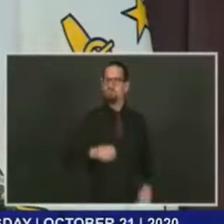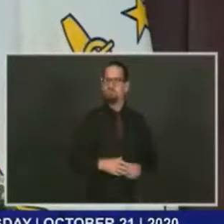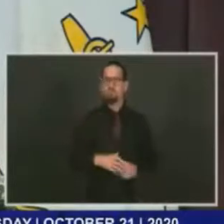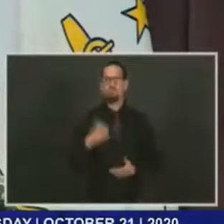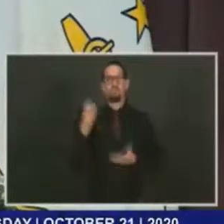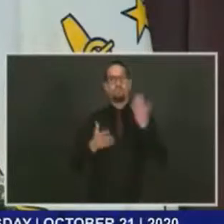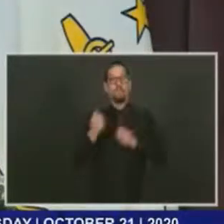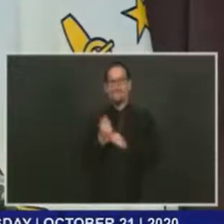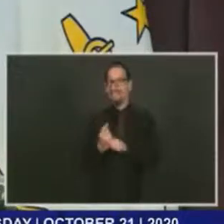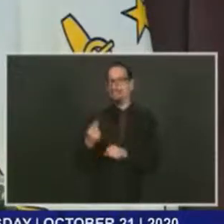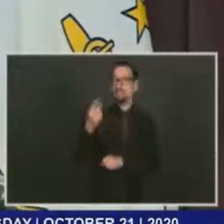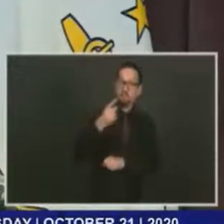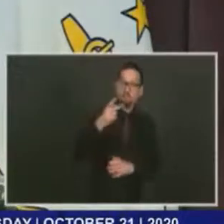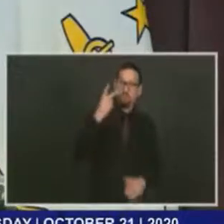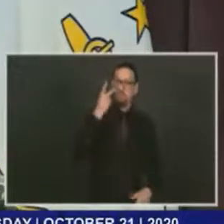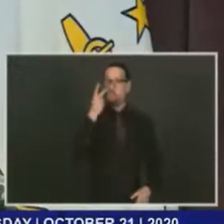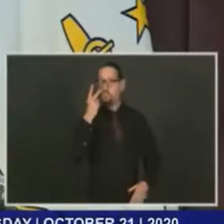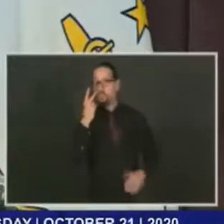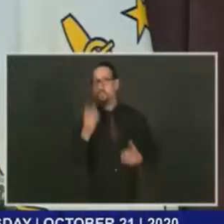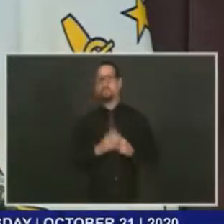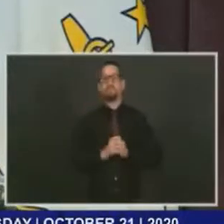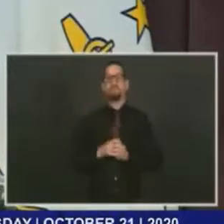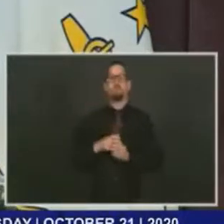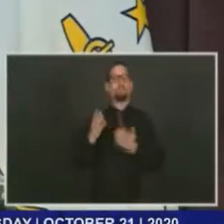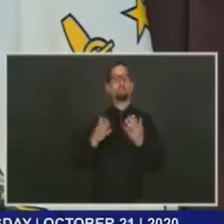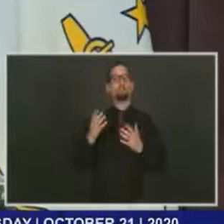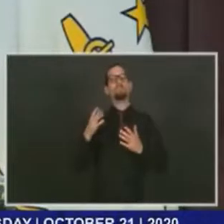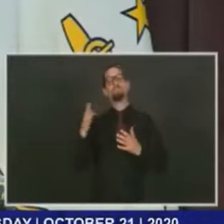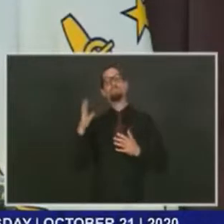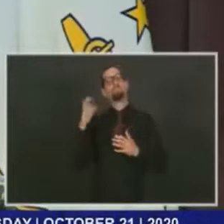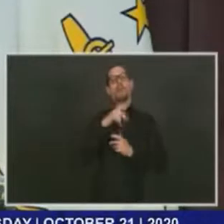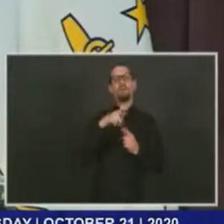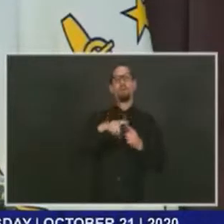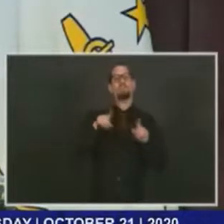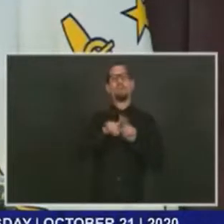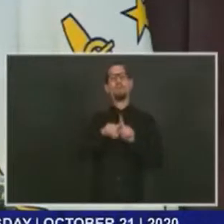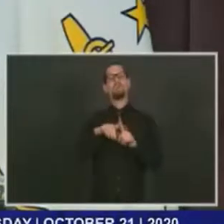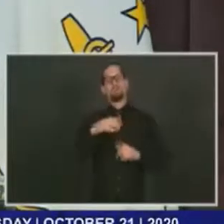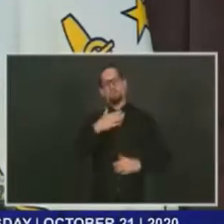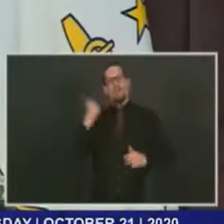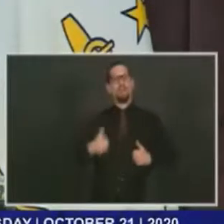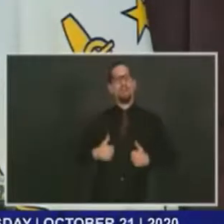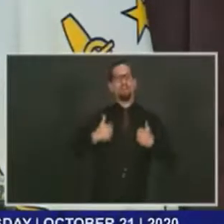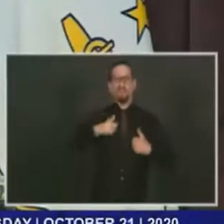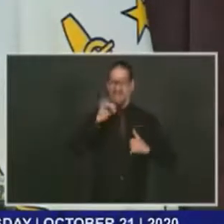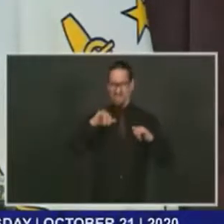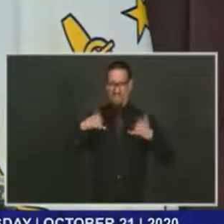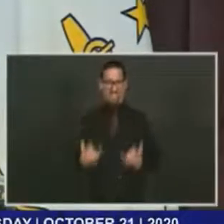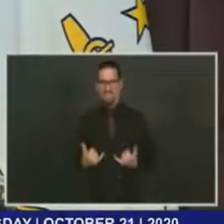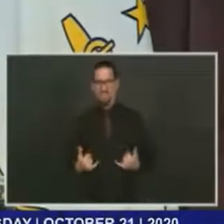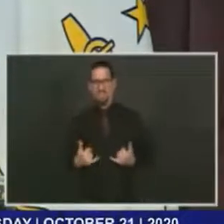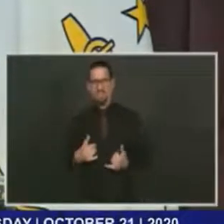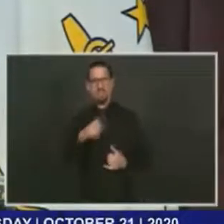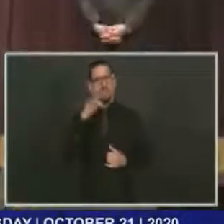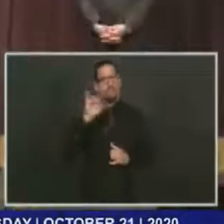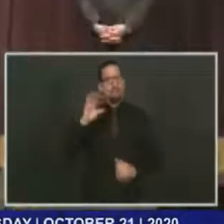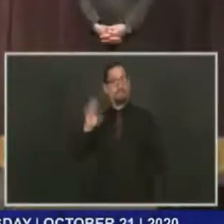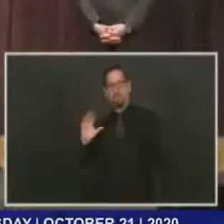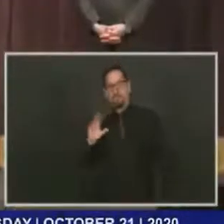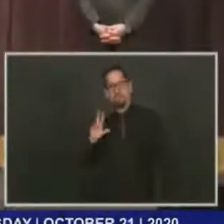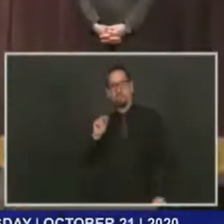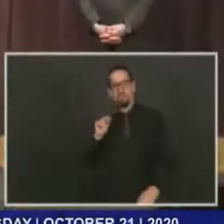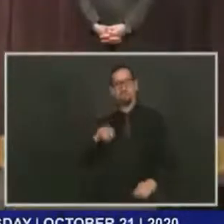year to a life where we don't have to live quite the way we're living with an ever-present